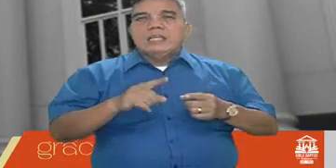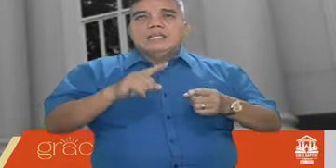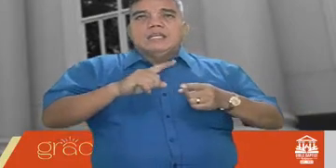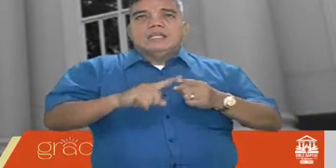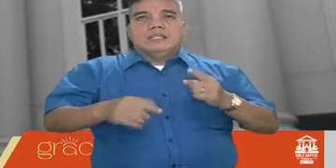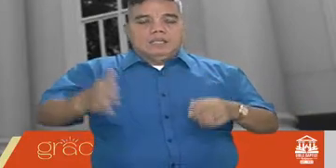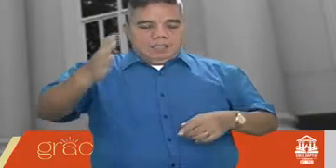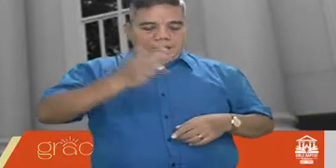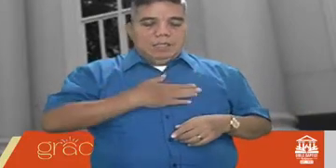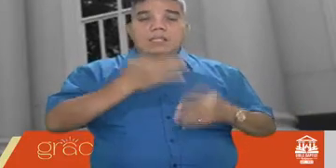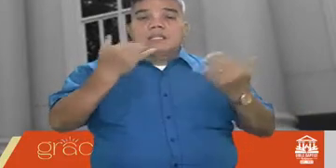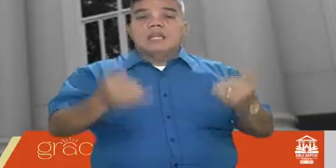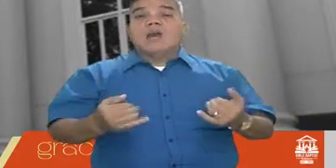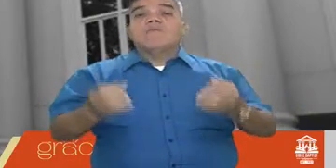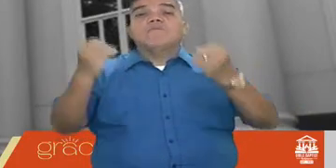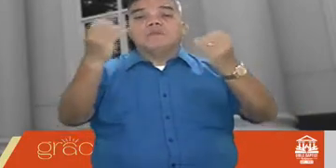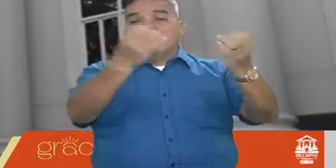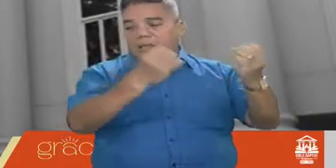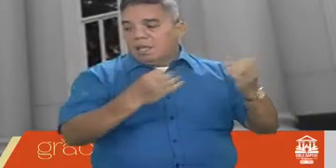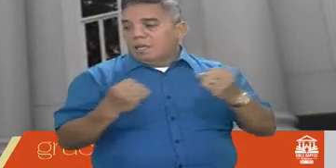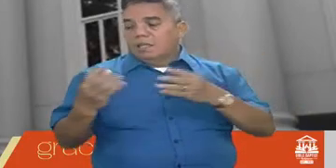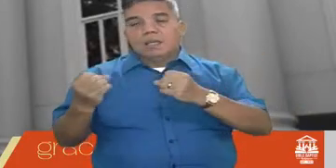bitterness is prevalent in our society today.